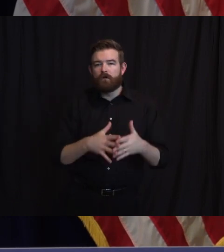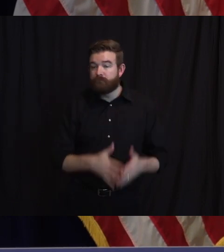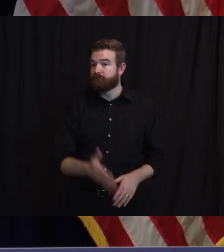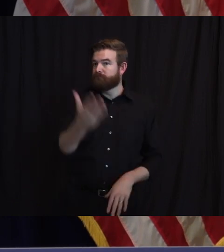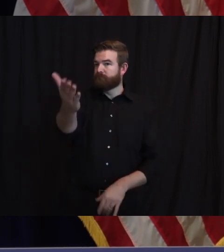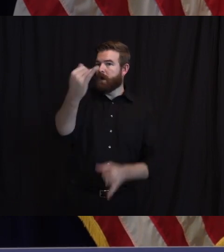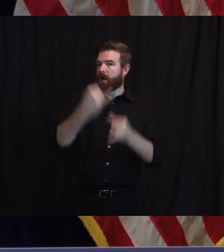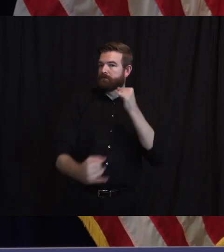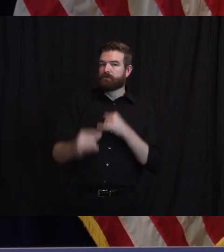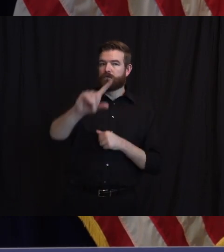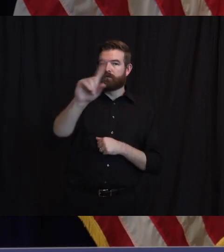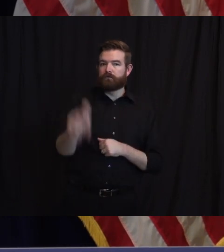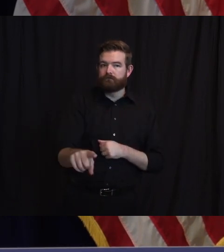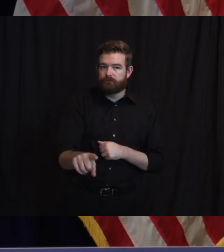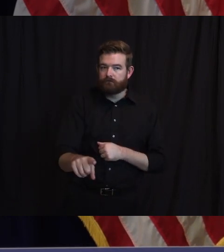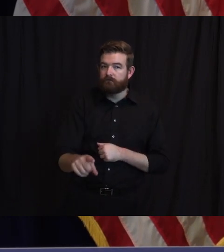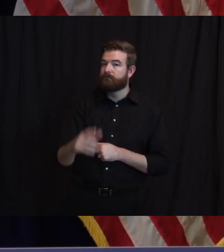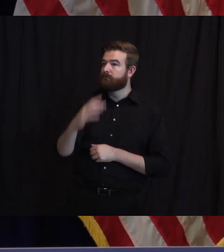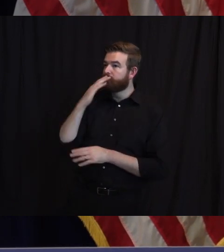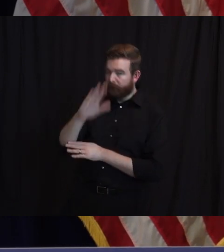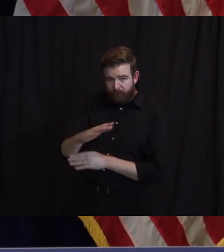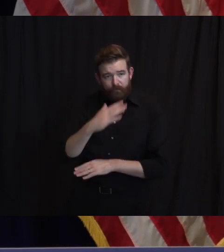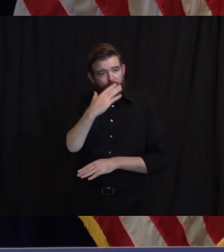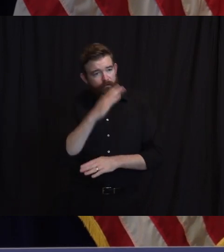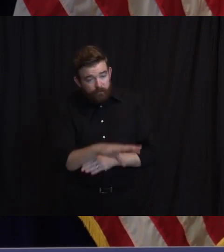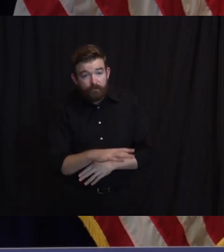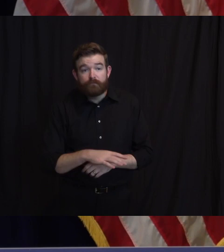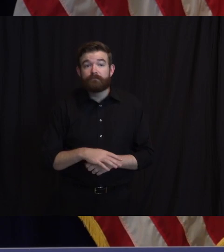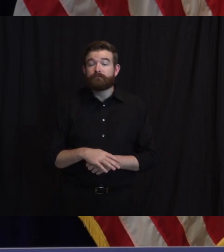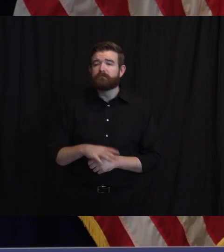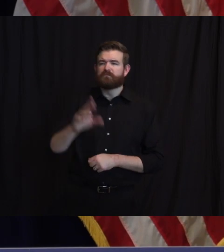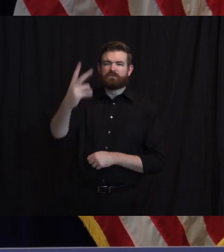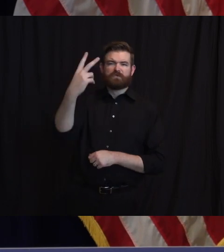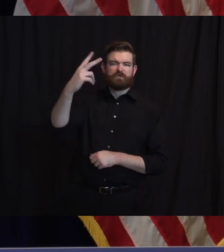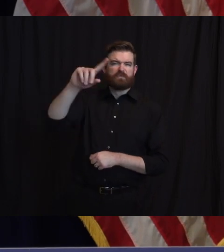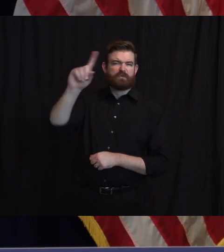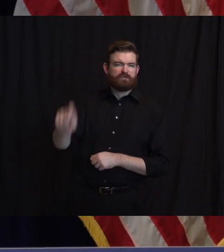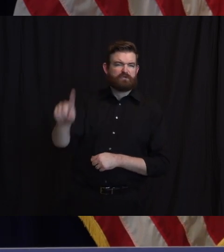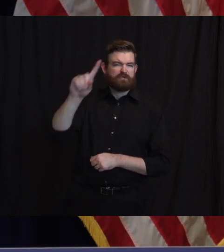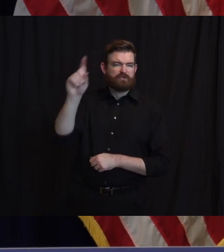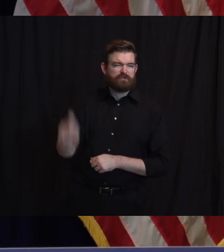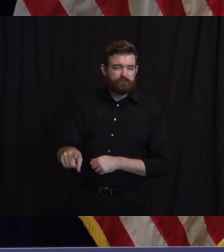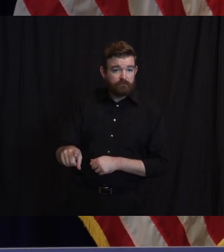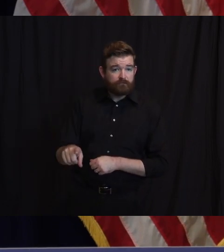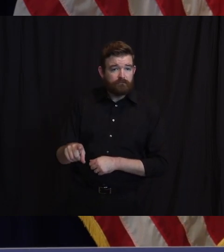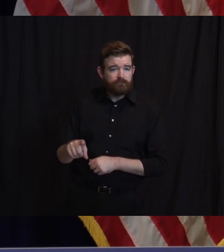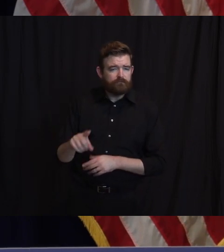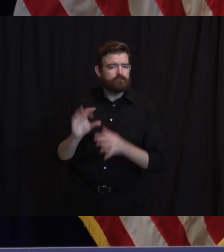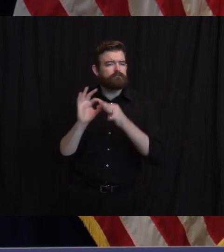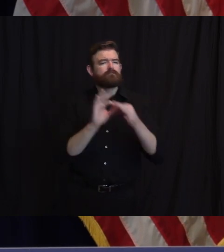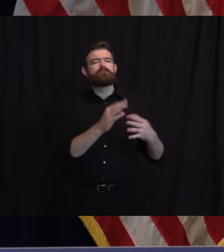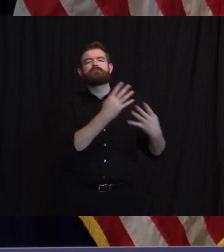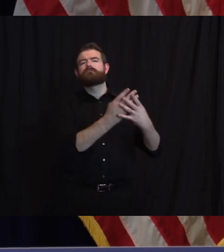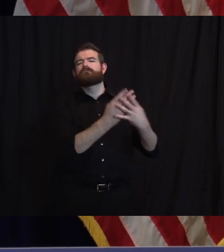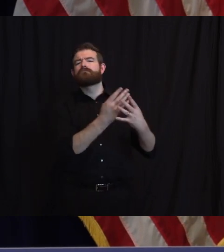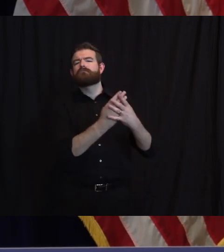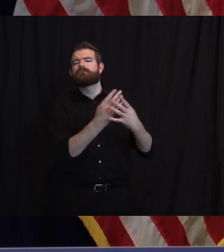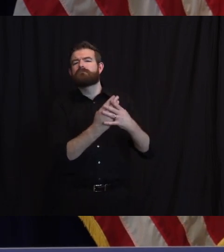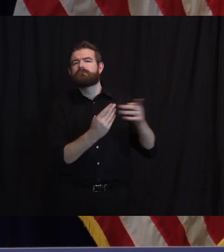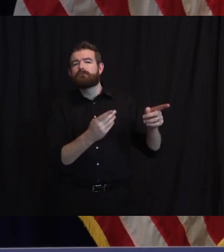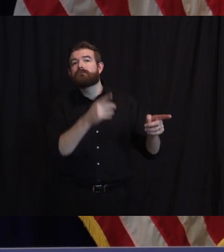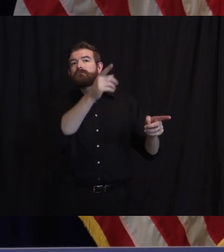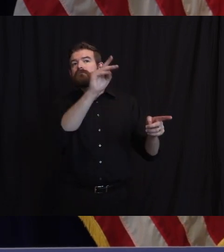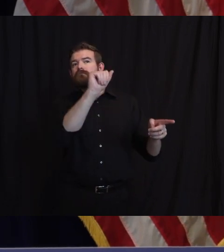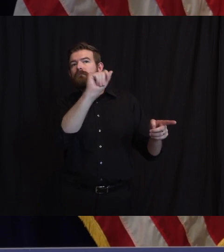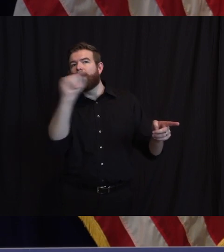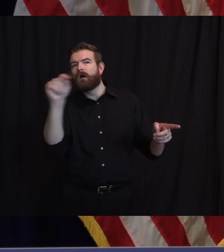there. Good afternoon, everybody. 2 quick questions. Governor, just to follow up on the inmate question, Matt said that the numbers he gave out were as